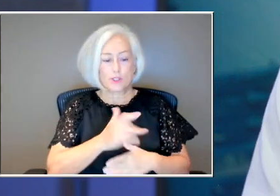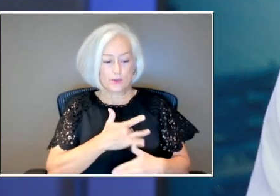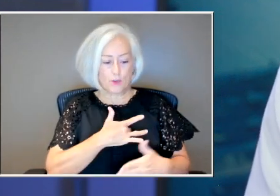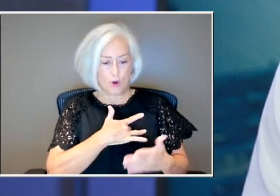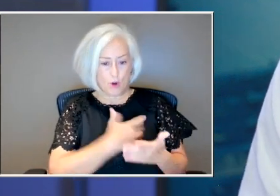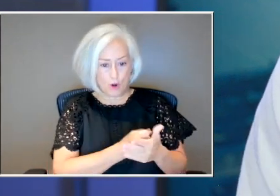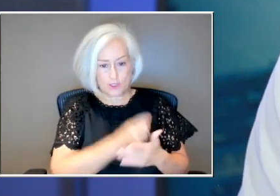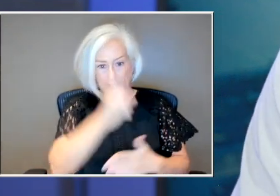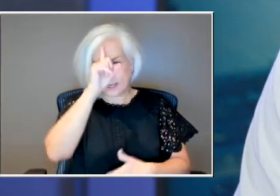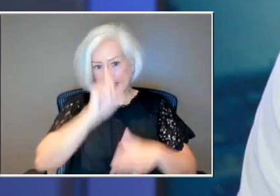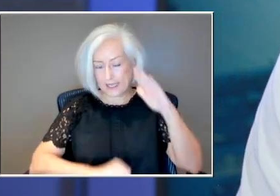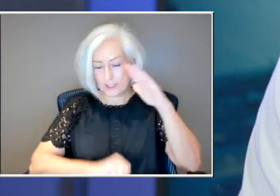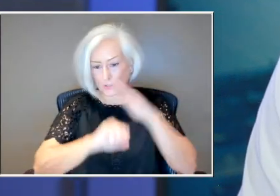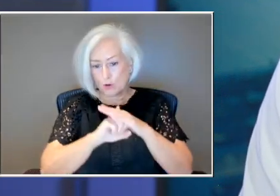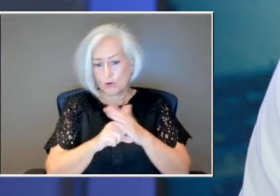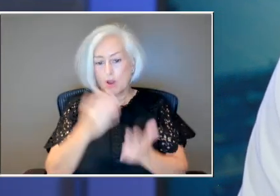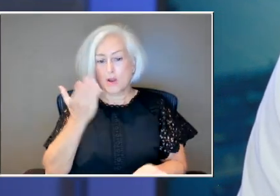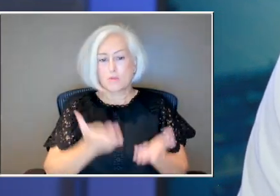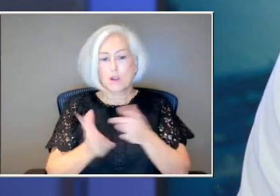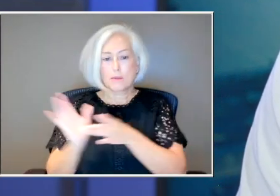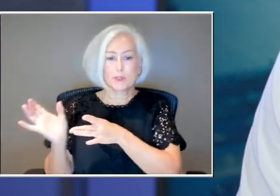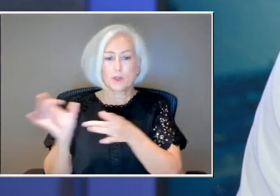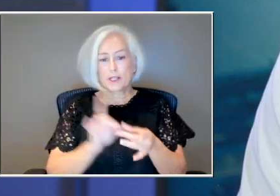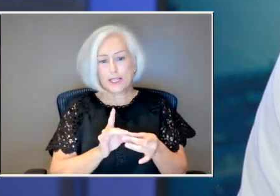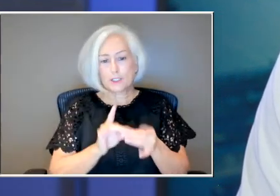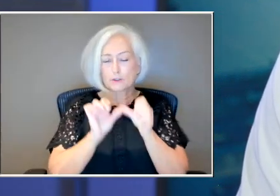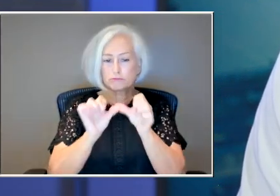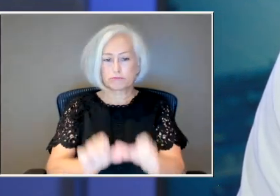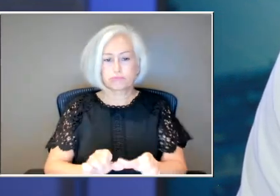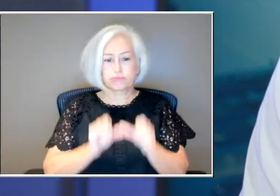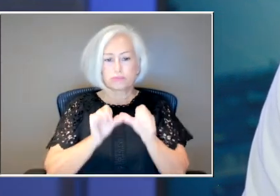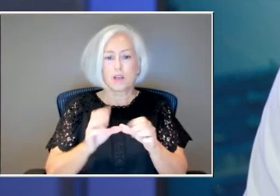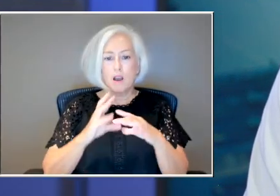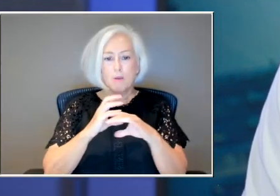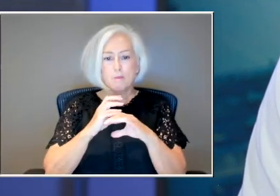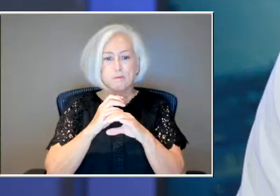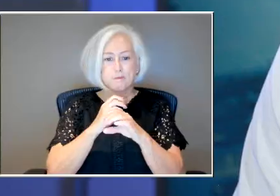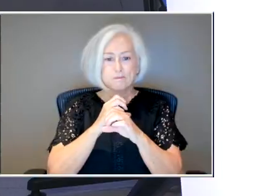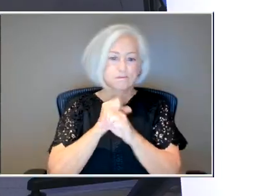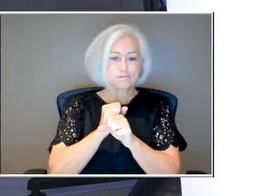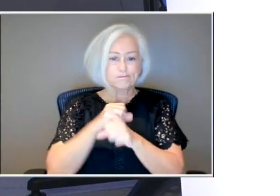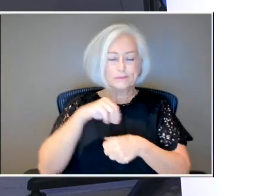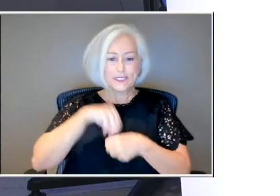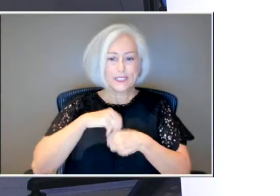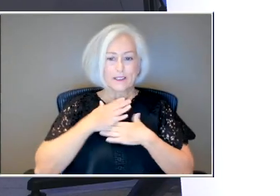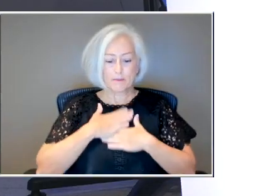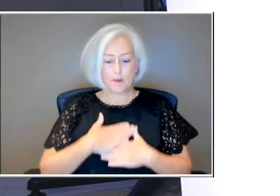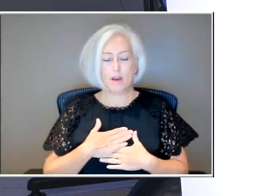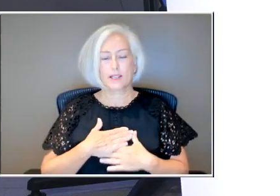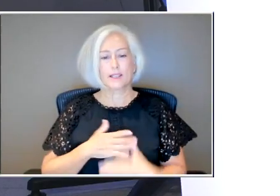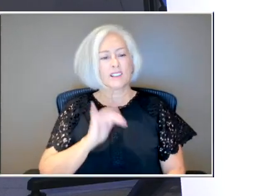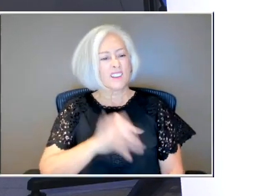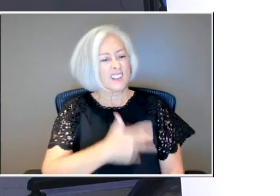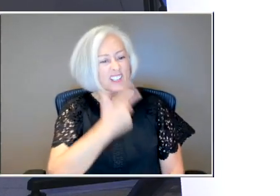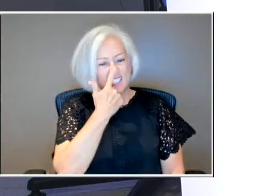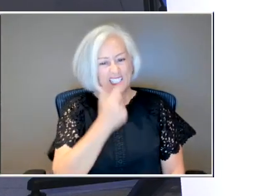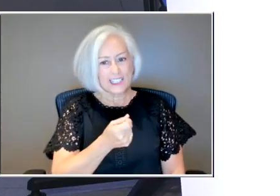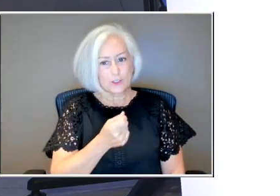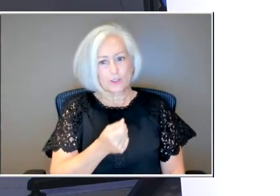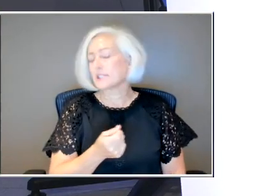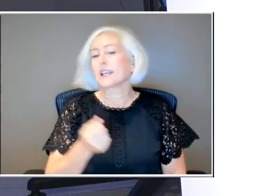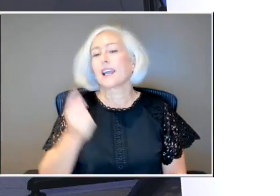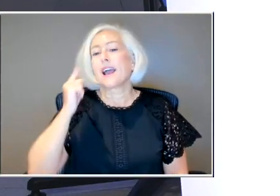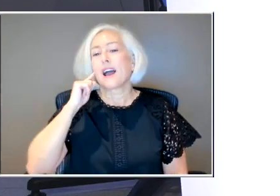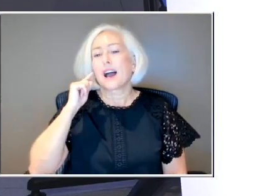probably related to that chronic inflammatory state that occurs within the body. This is so interesting because I've always kind of downplayed it when somebody has said